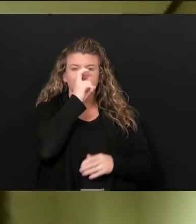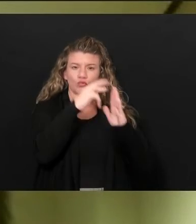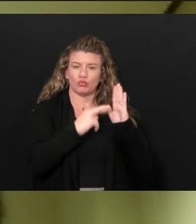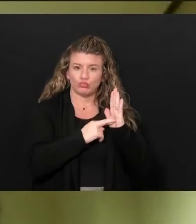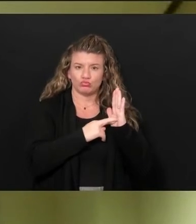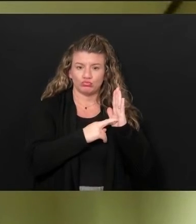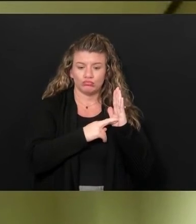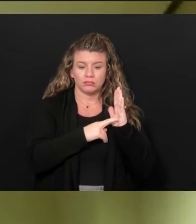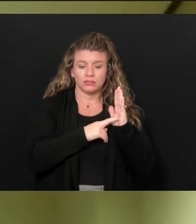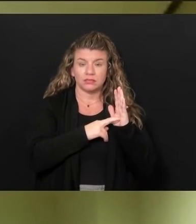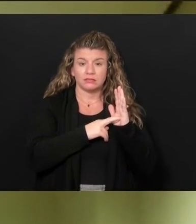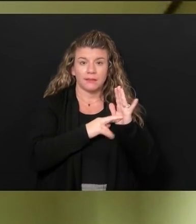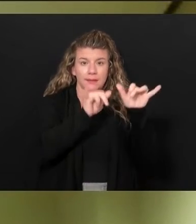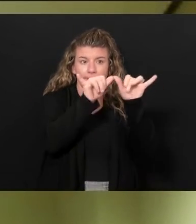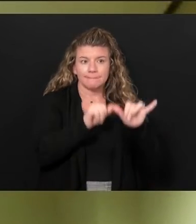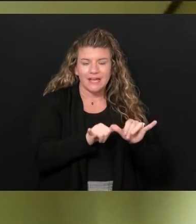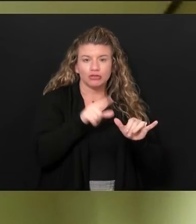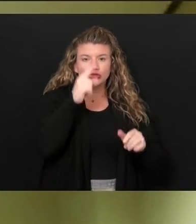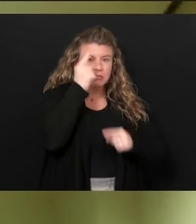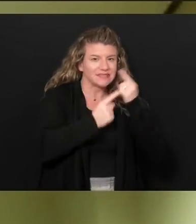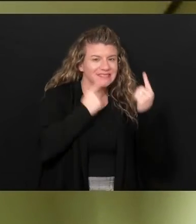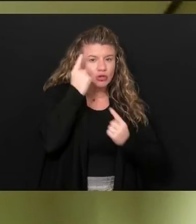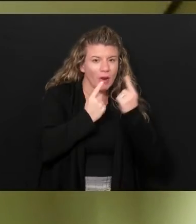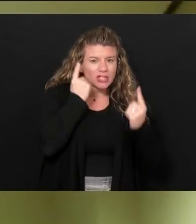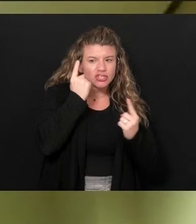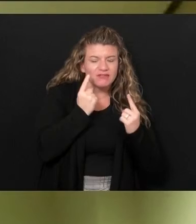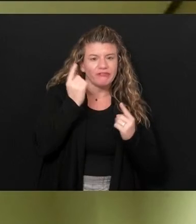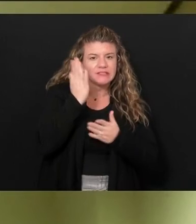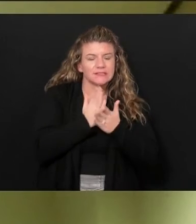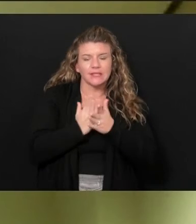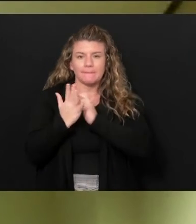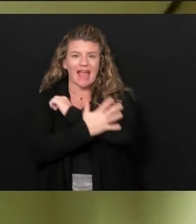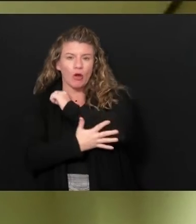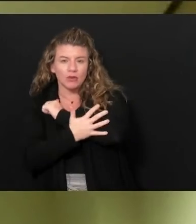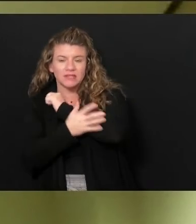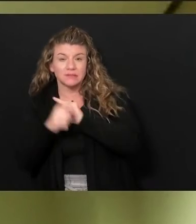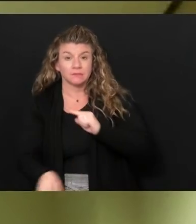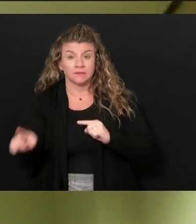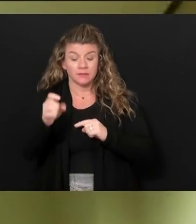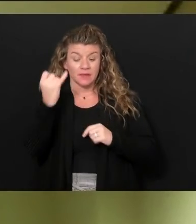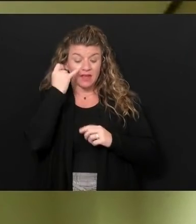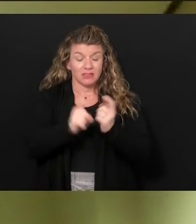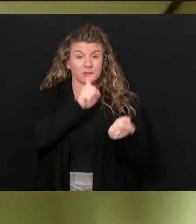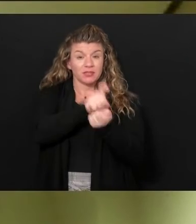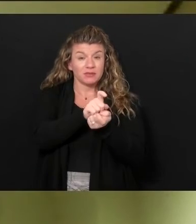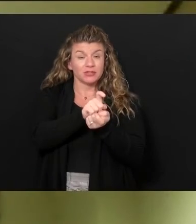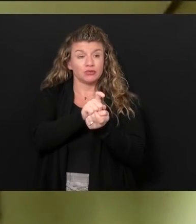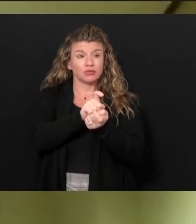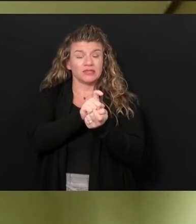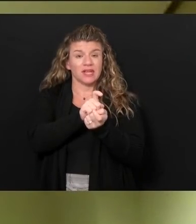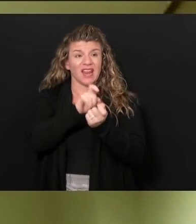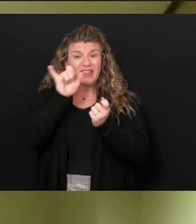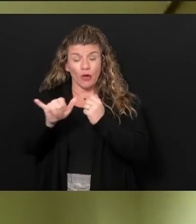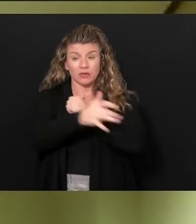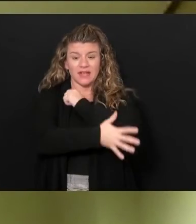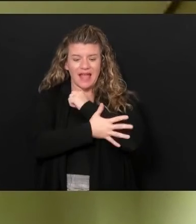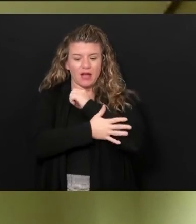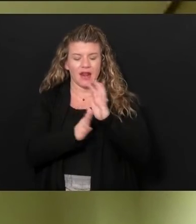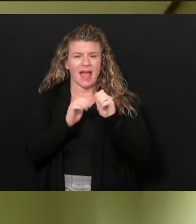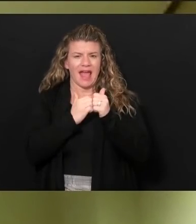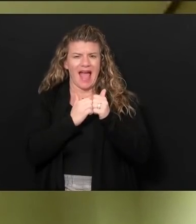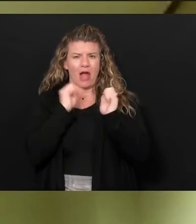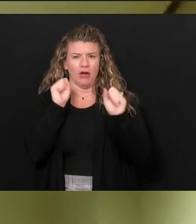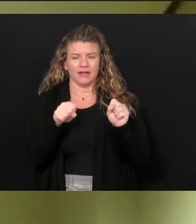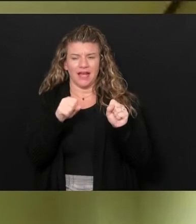mitigation measures that are under consideration? And if it's pinpointed to specific counties, how do we avoid driving